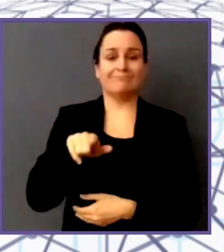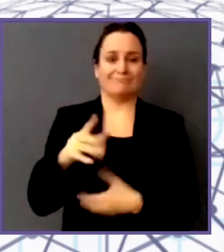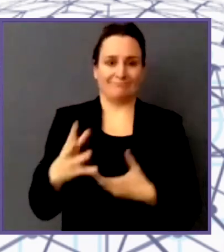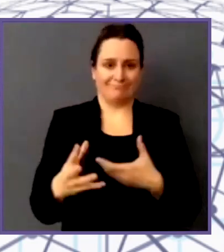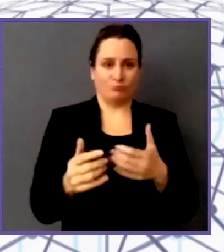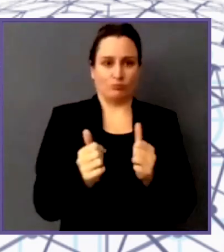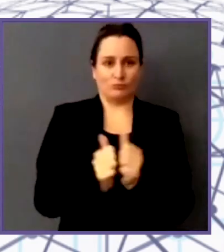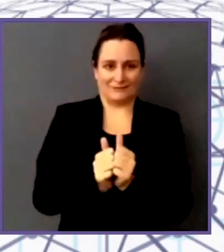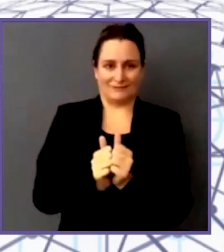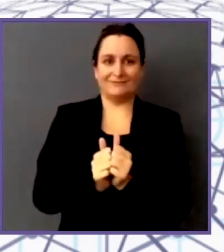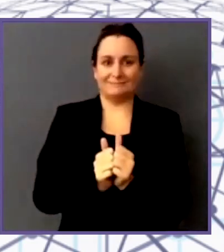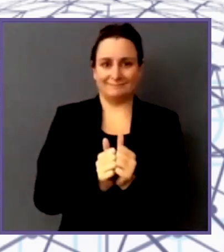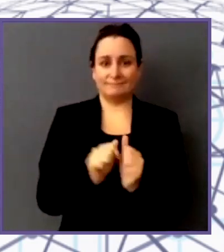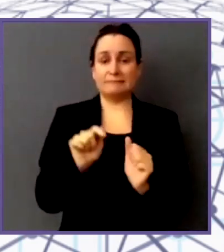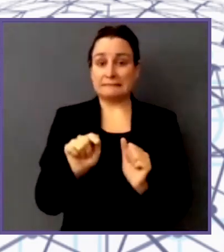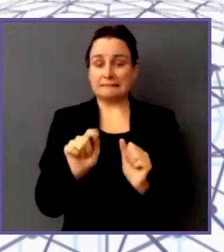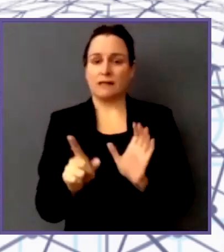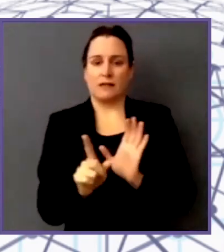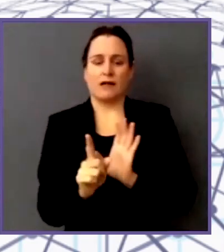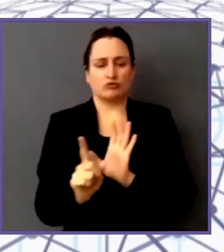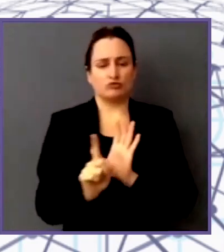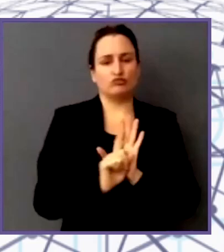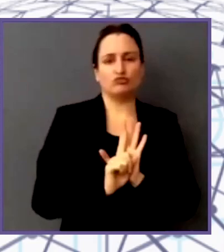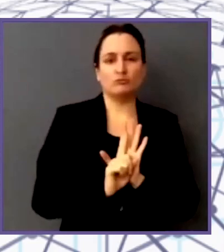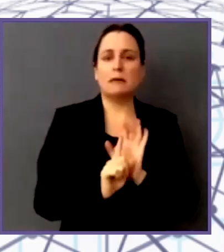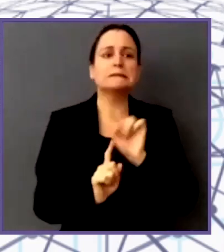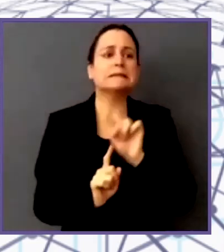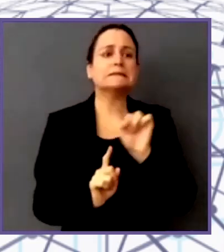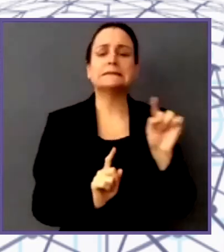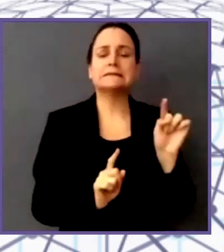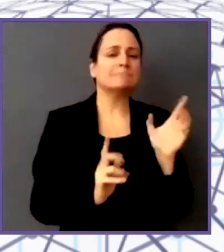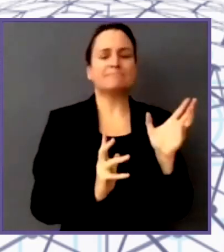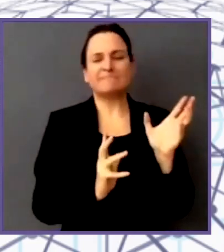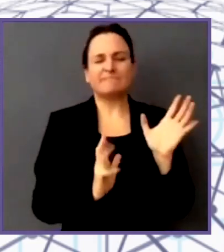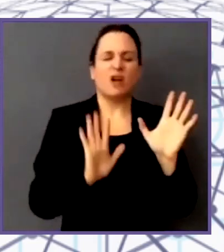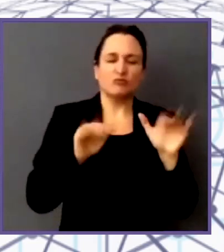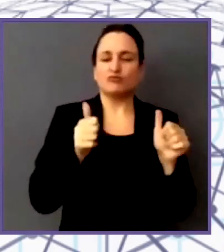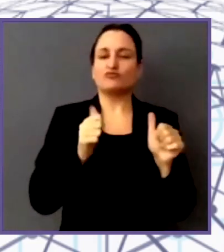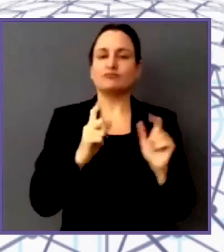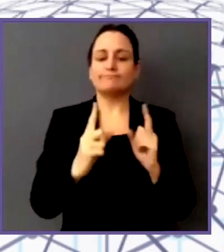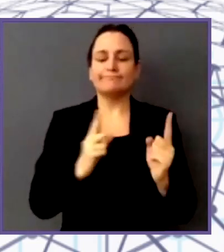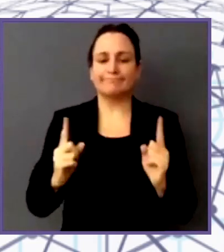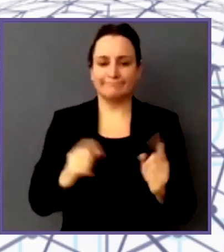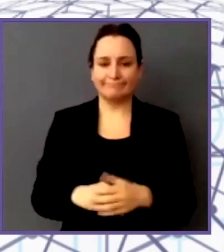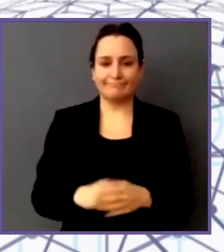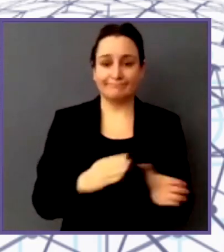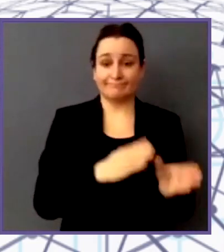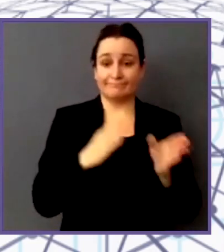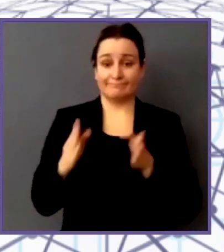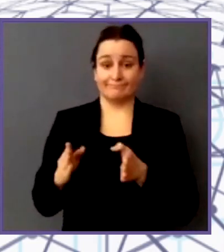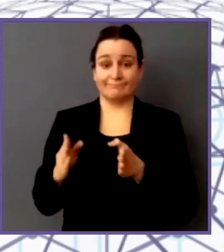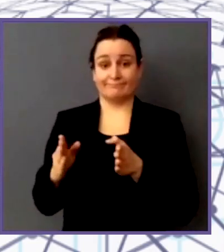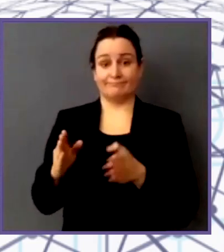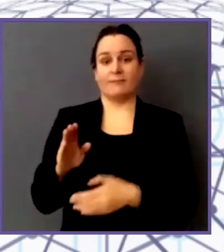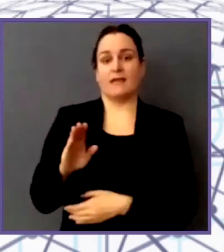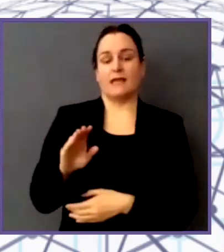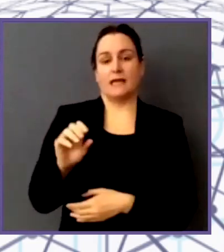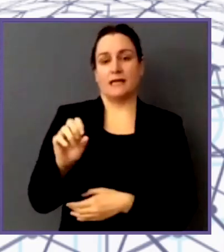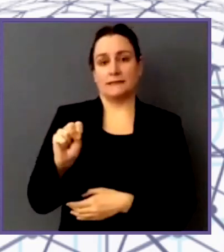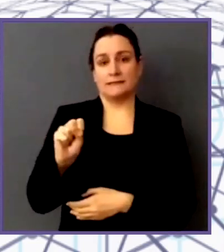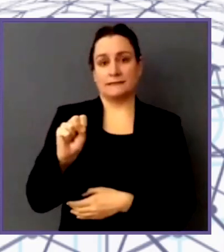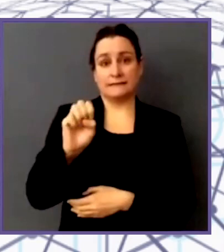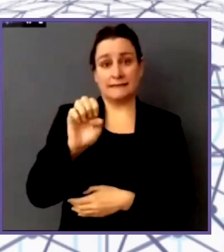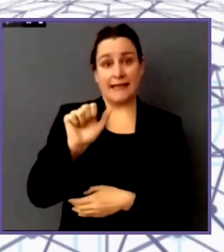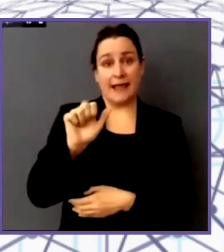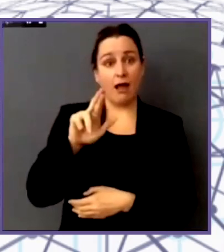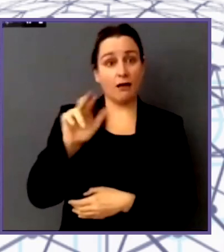and hasn't been able to make it. Then moving to Freetown, we have SLURC, the Sierra Leone Urban Research